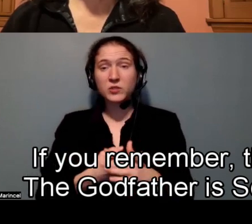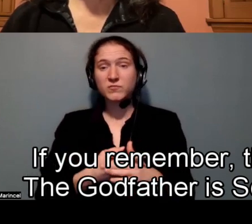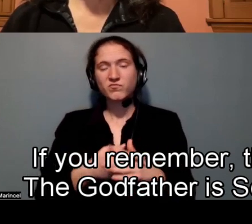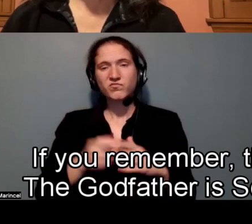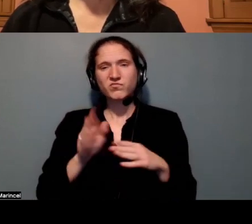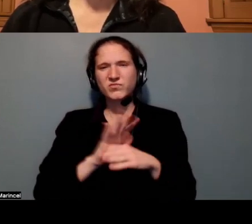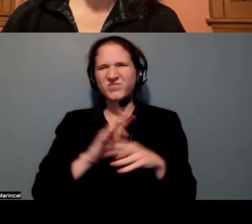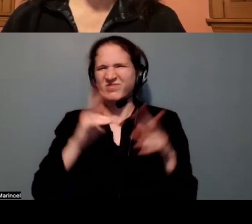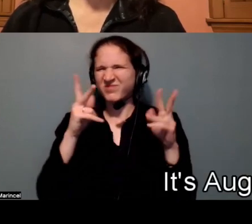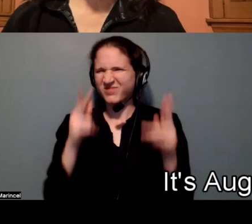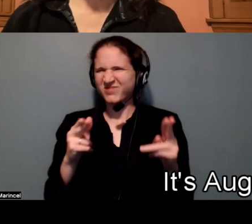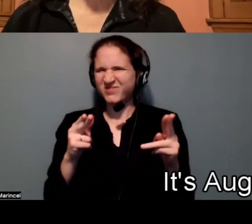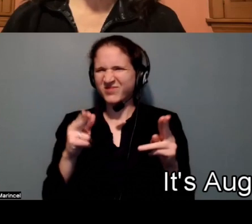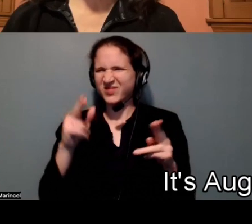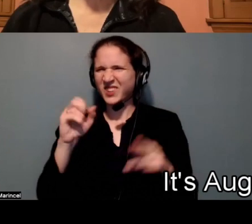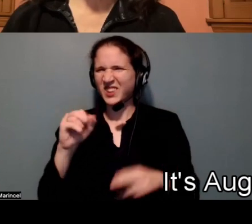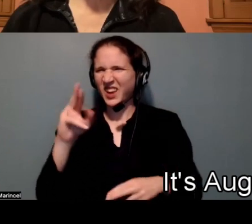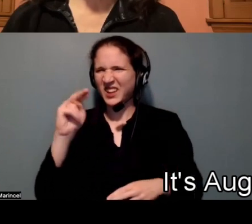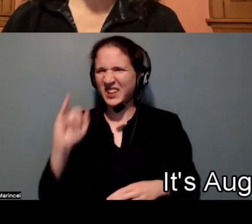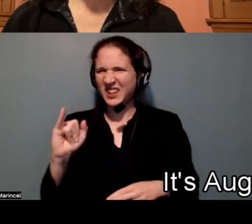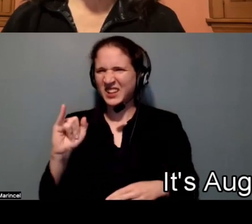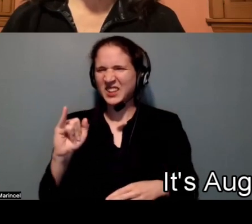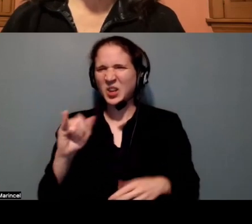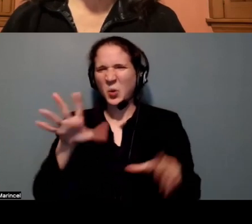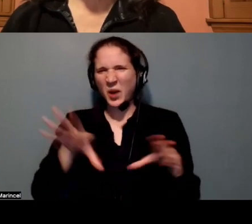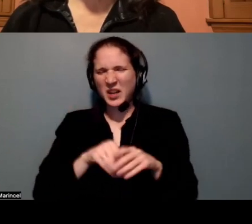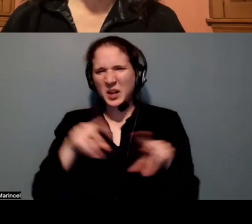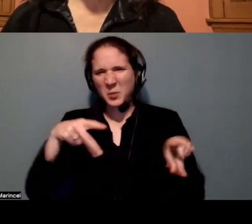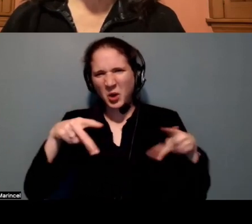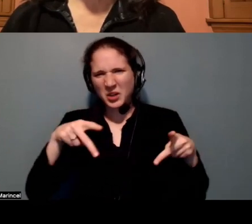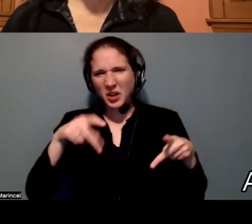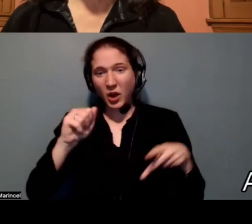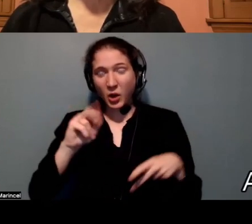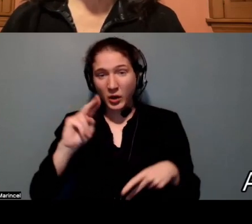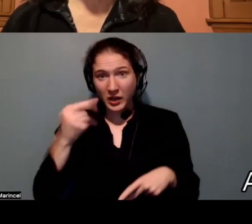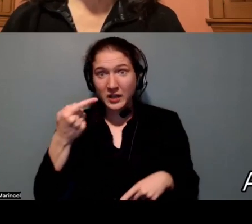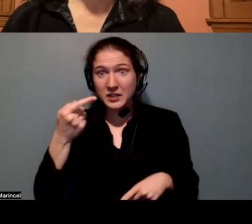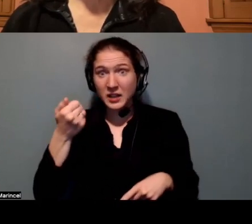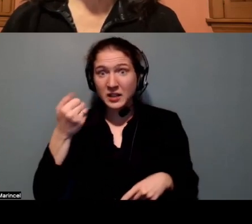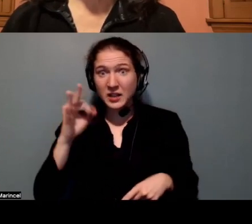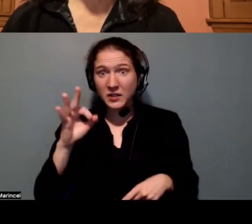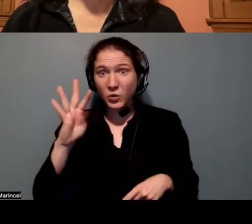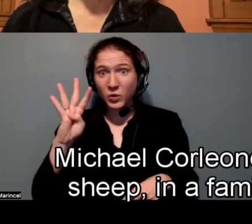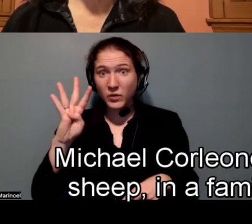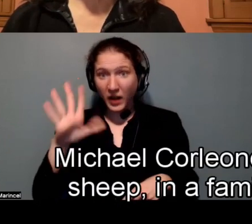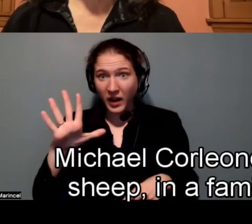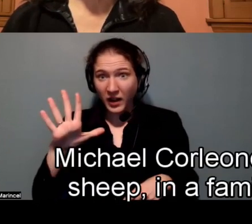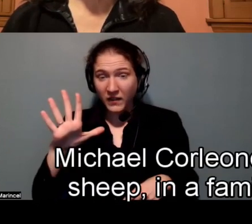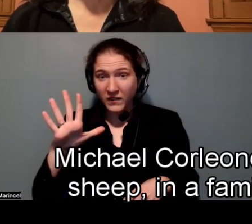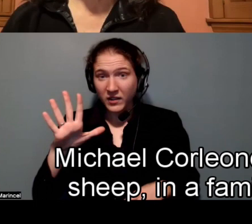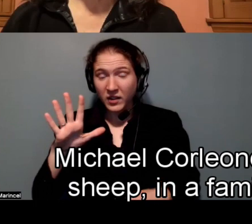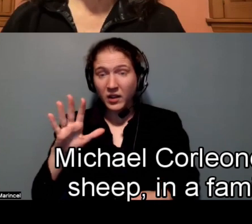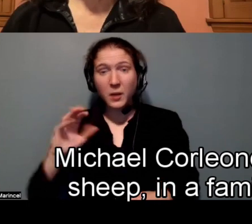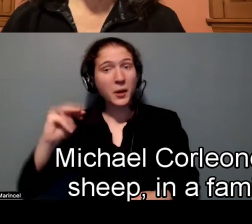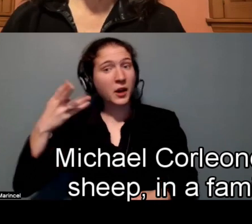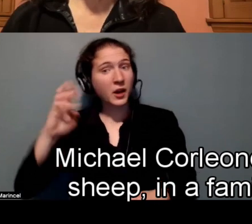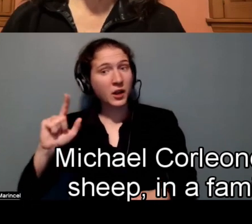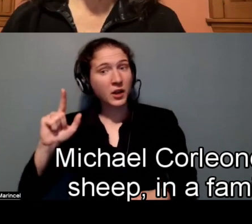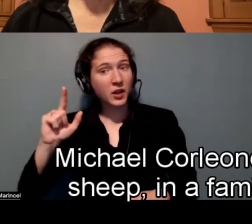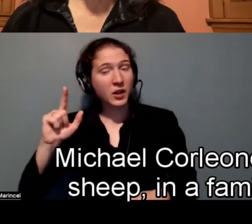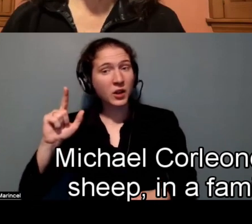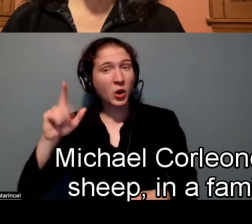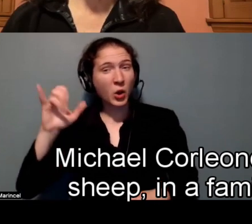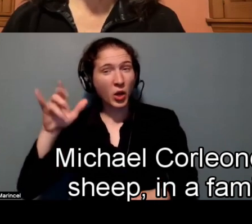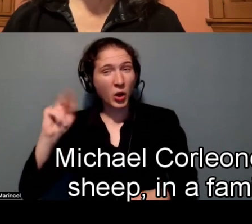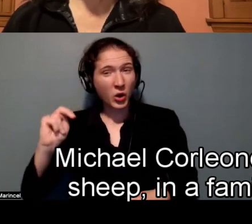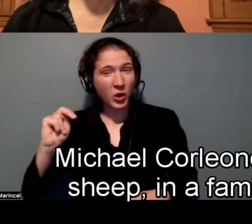wedding party. It's August 1945, Mm. and Michael Corleone, who is the white